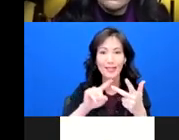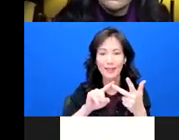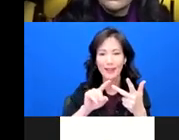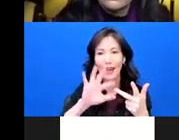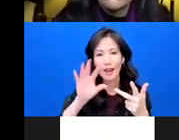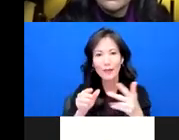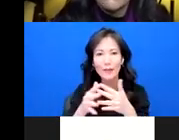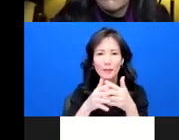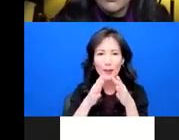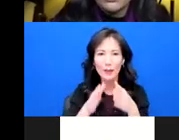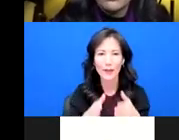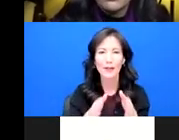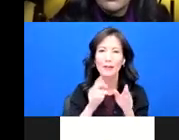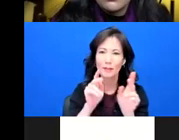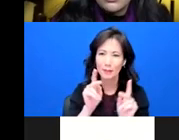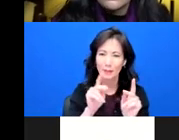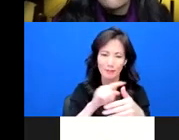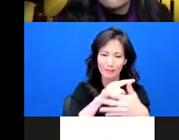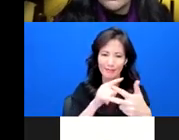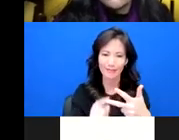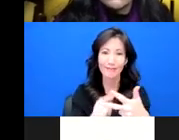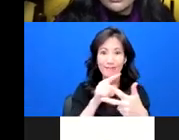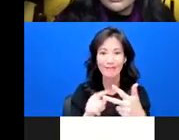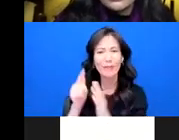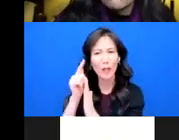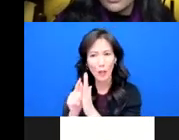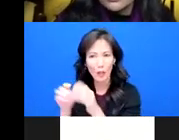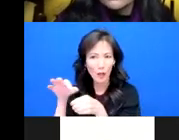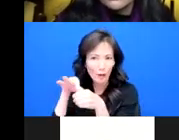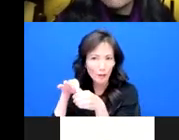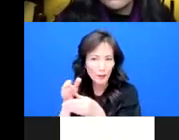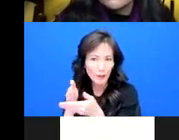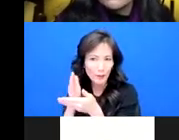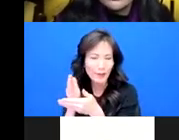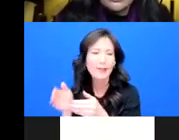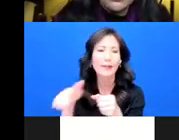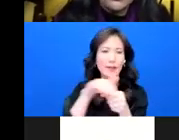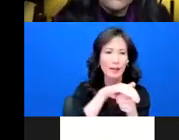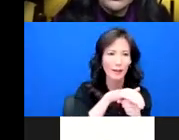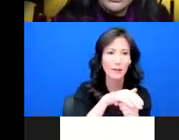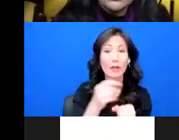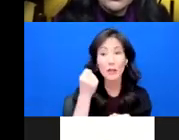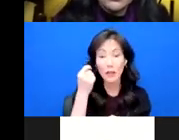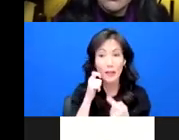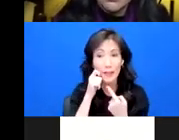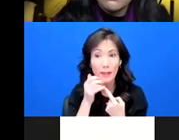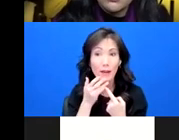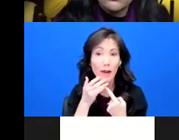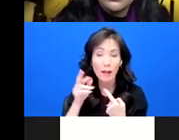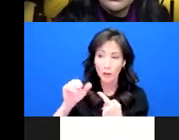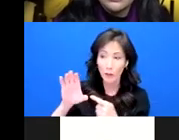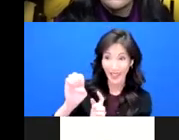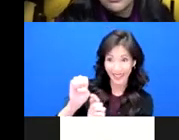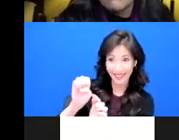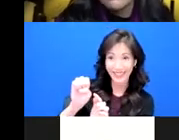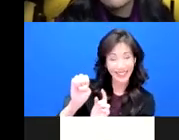will highlight a specific point. And so while we understand that race is and can be included as a community of